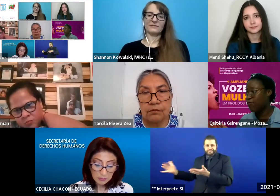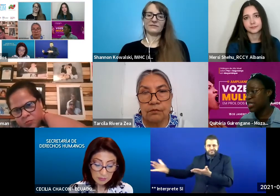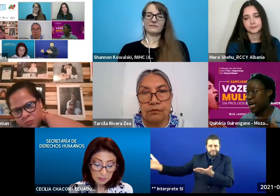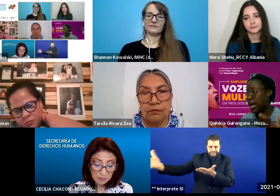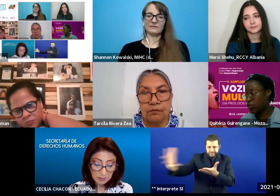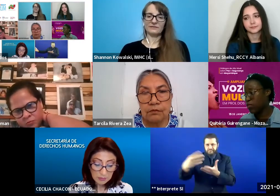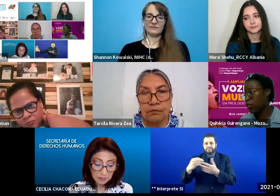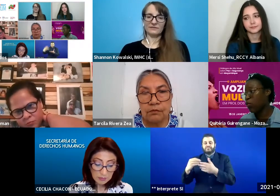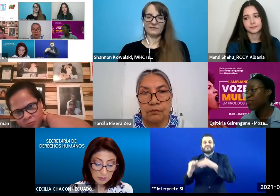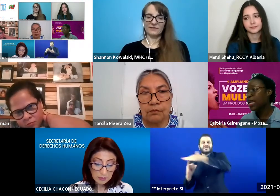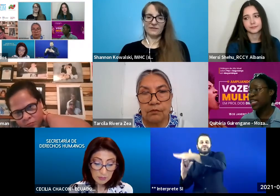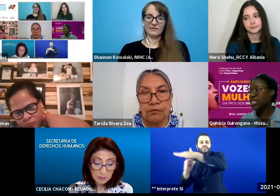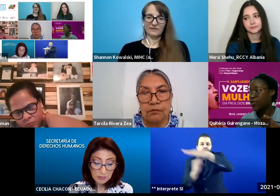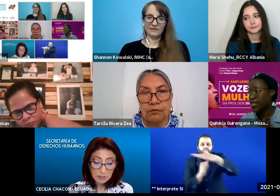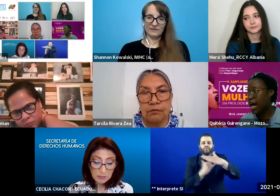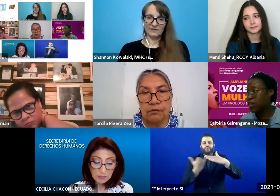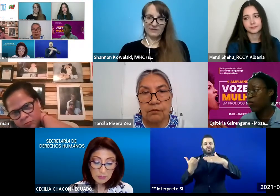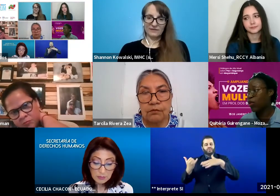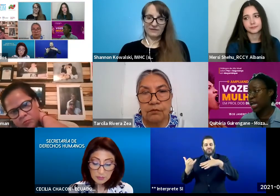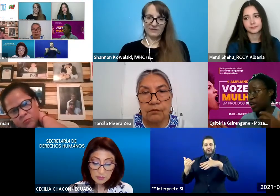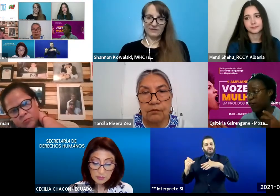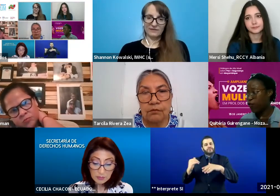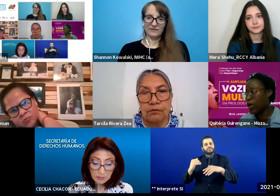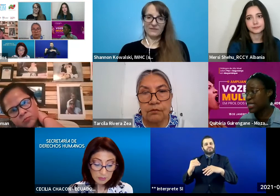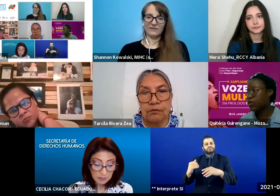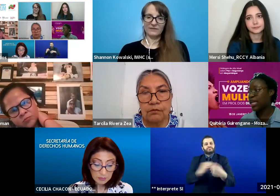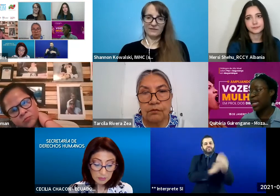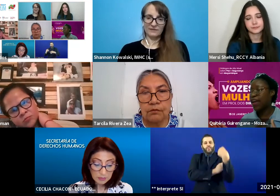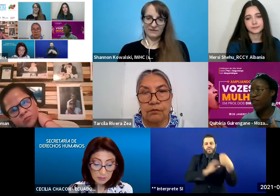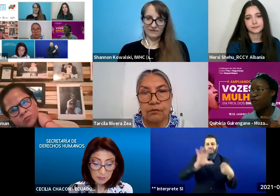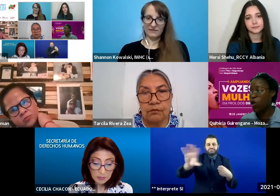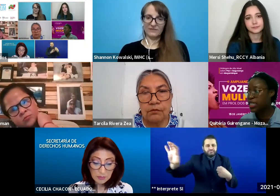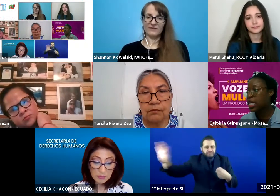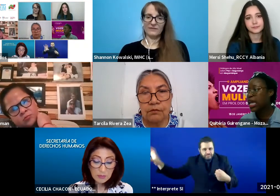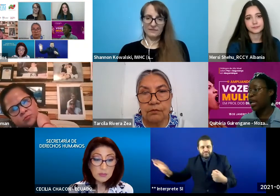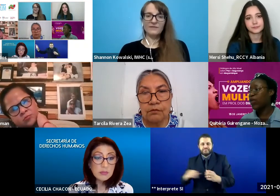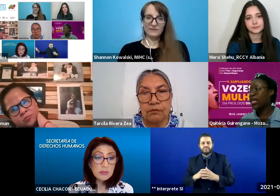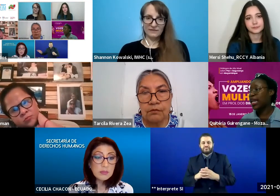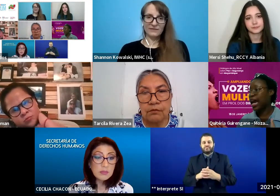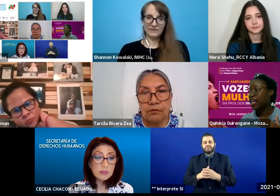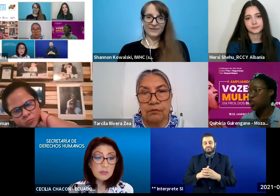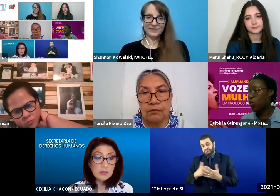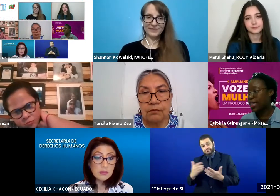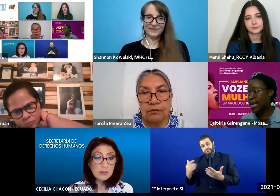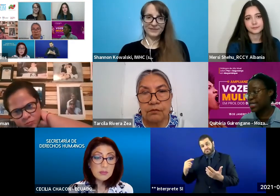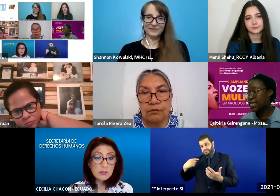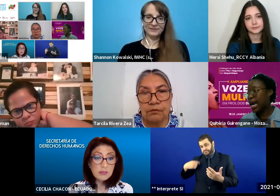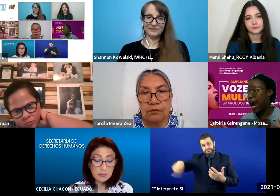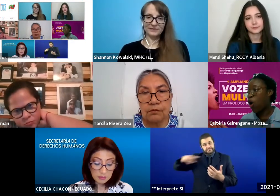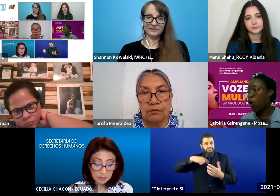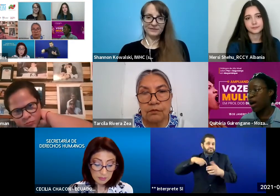hold governments accountable. And as a result, we can influence, we can have a voice, and we can assure